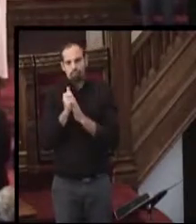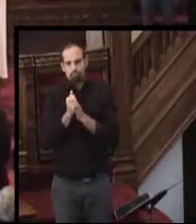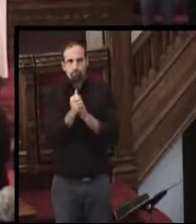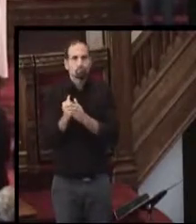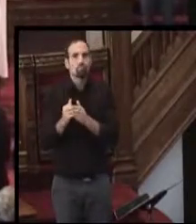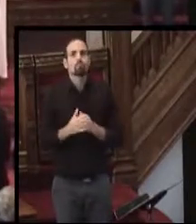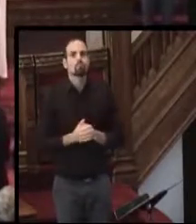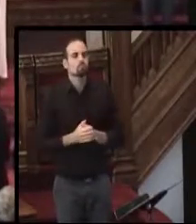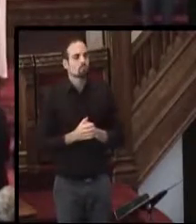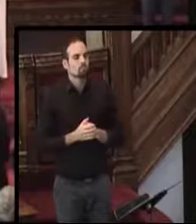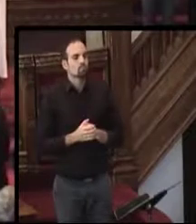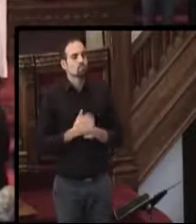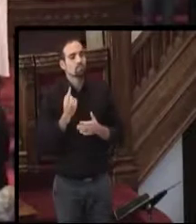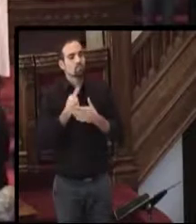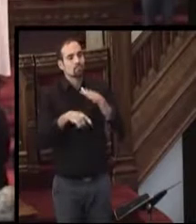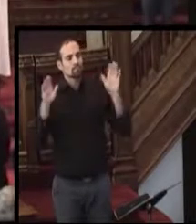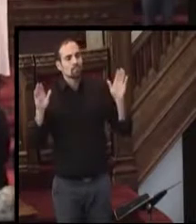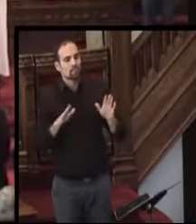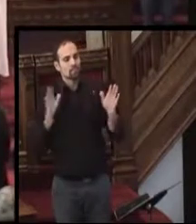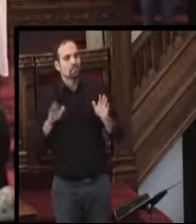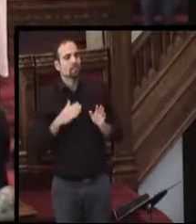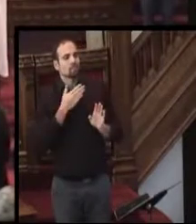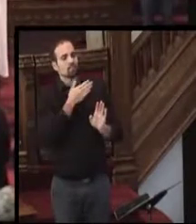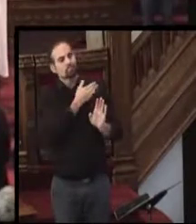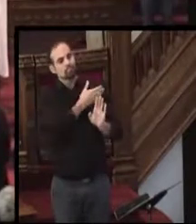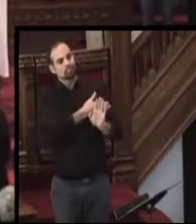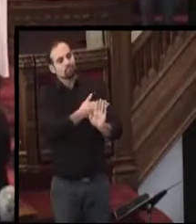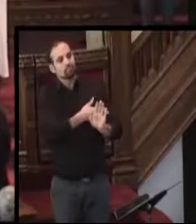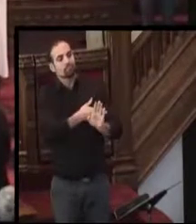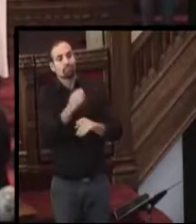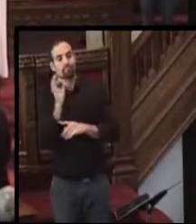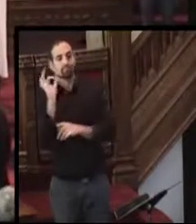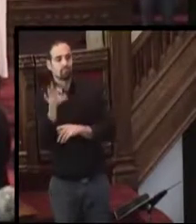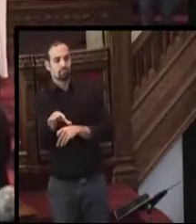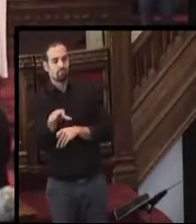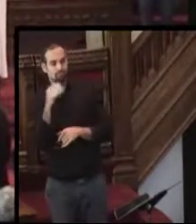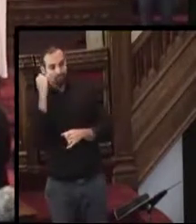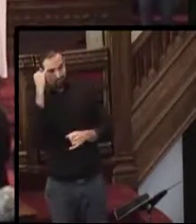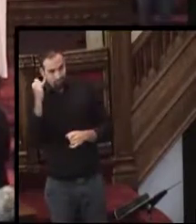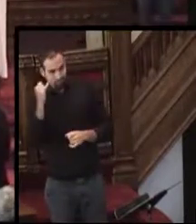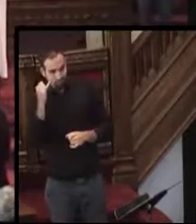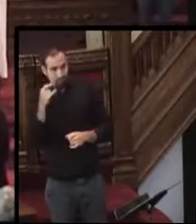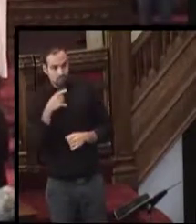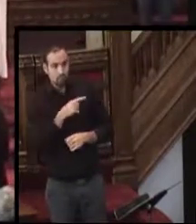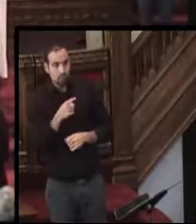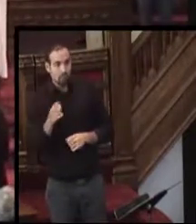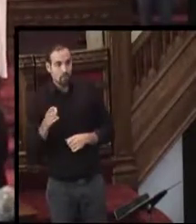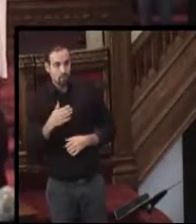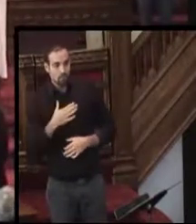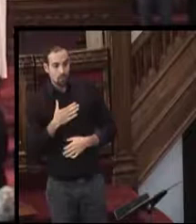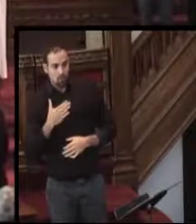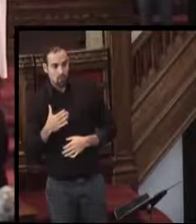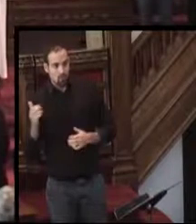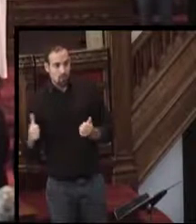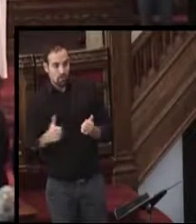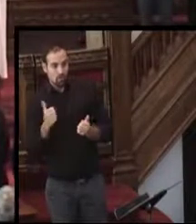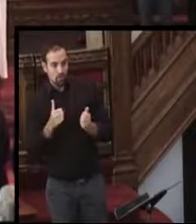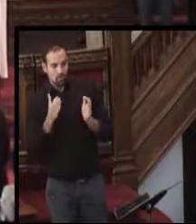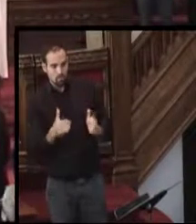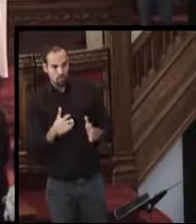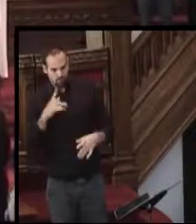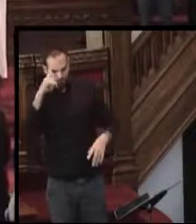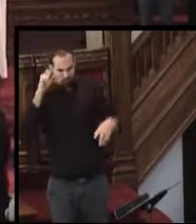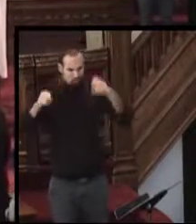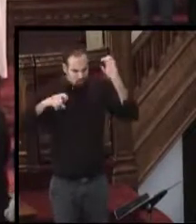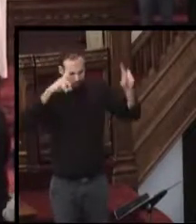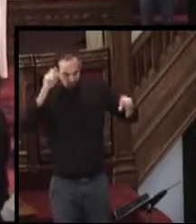continue our sermon series, the teaser question is this. Are you willing to follow a rabble-rouser to find love and justice? And